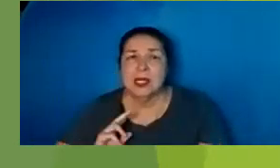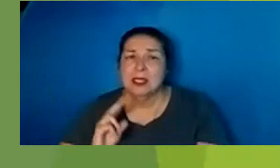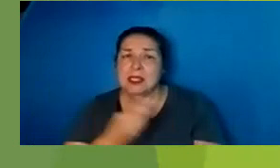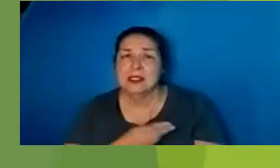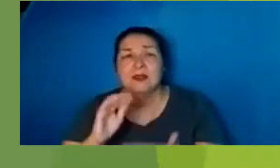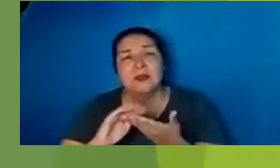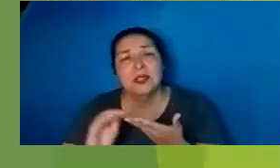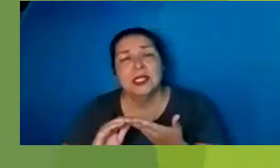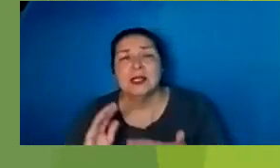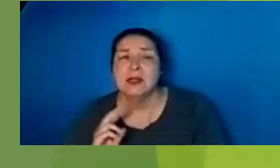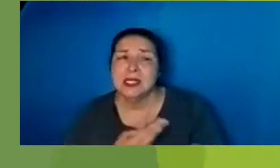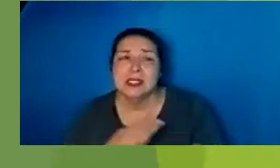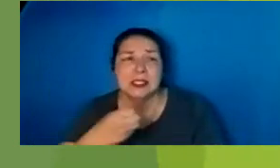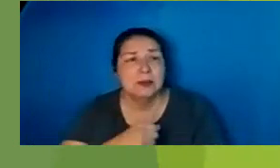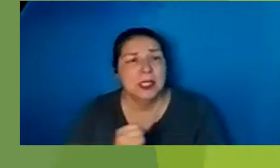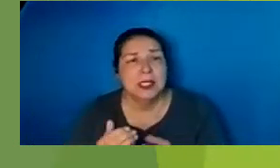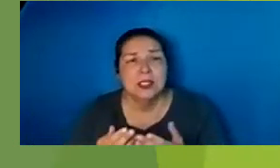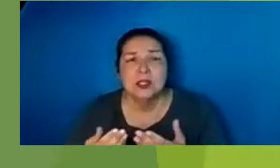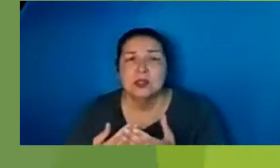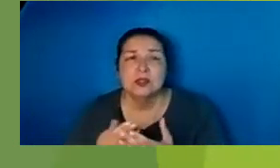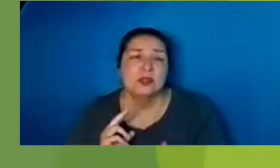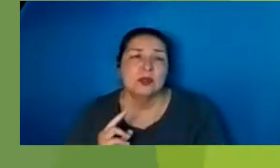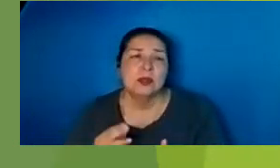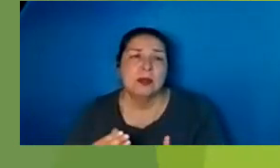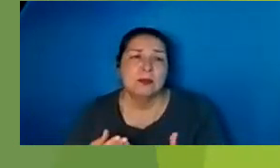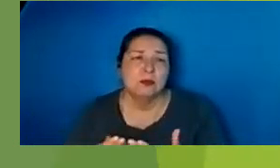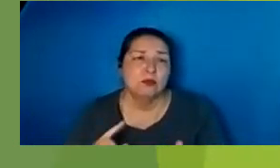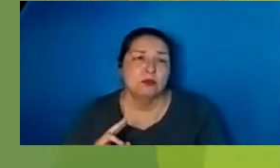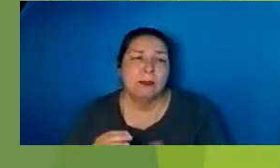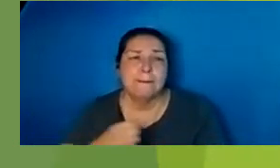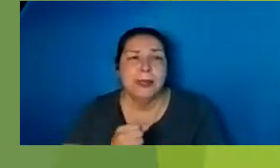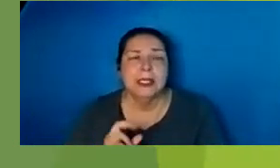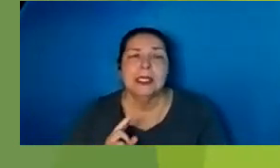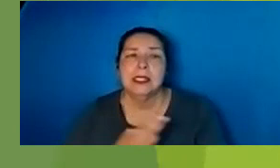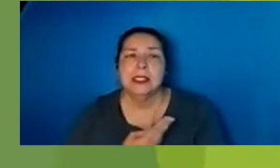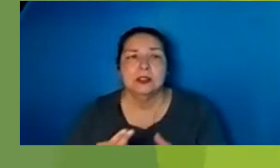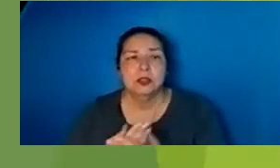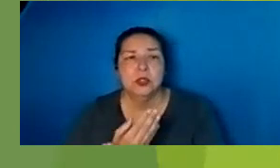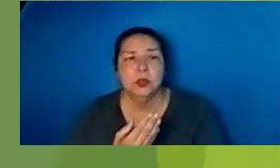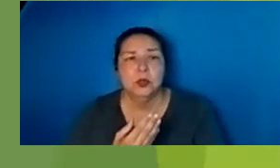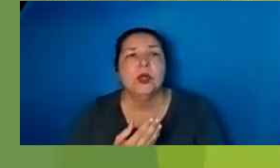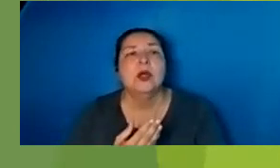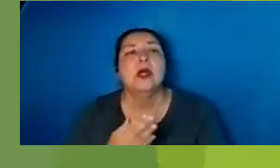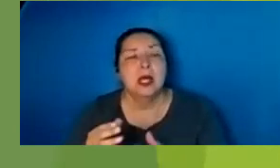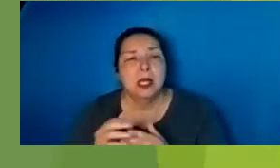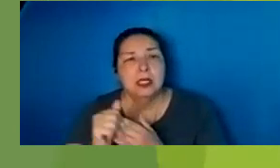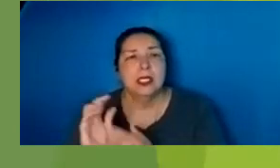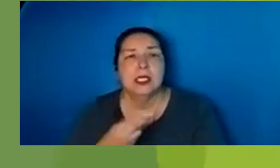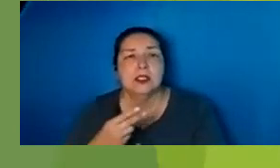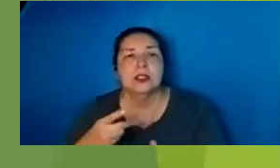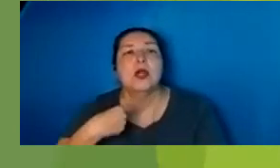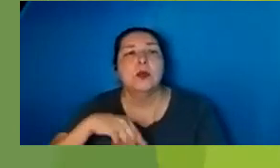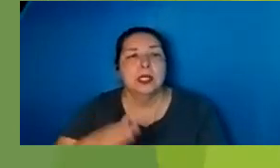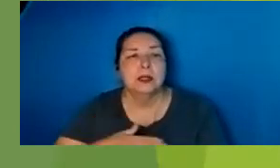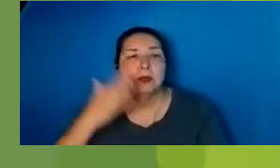us, renew us, and lead us so that we may delight in your will and walk in your ways to the glory of your